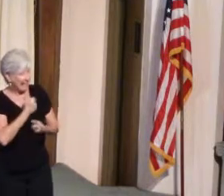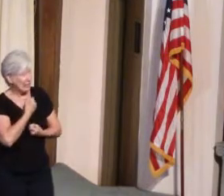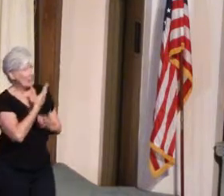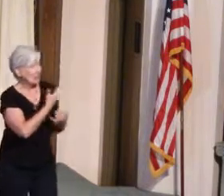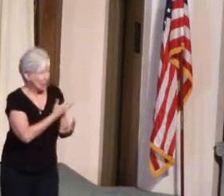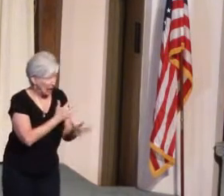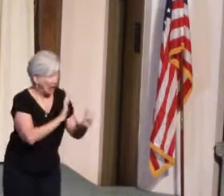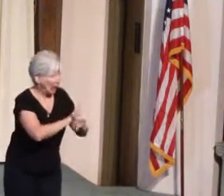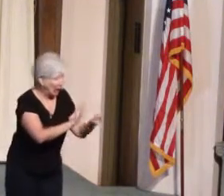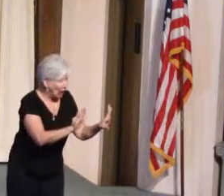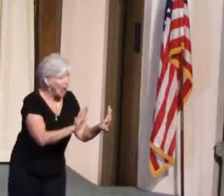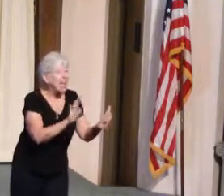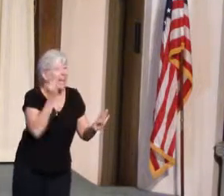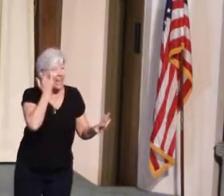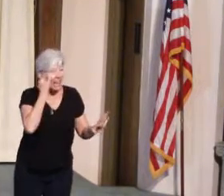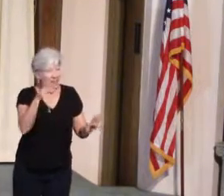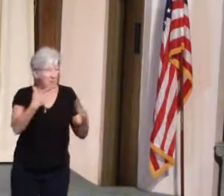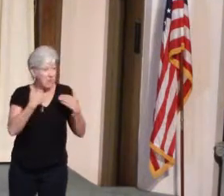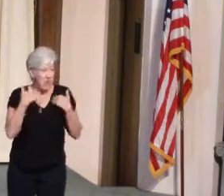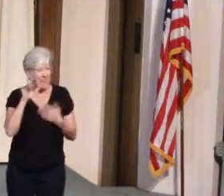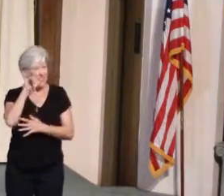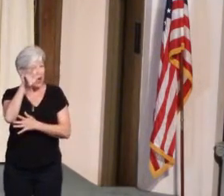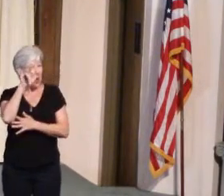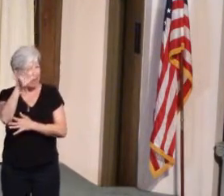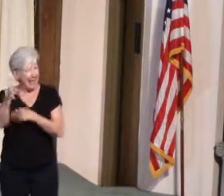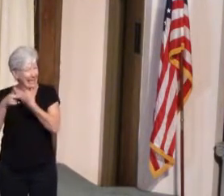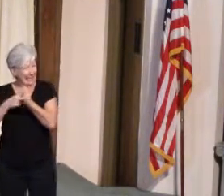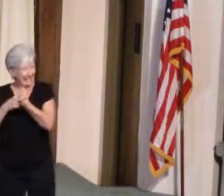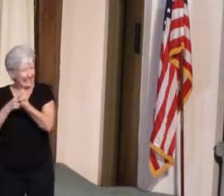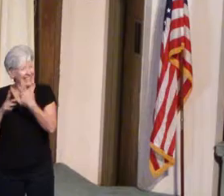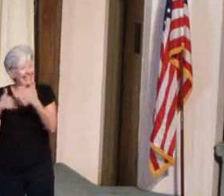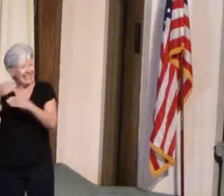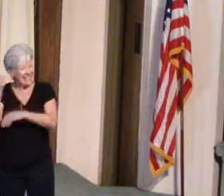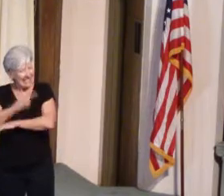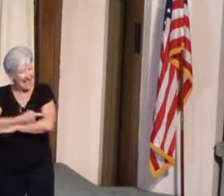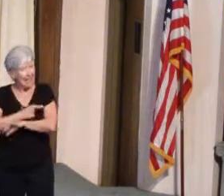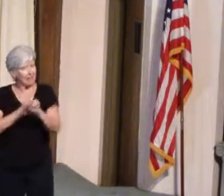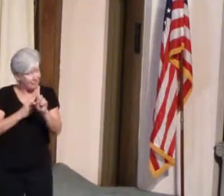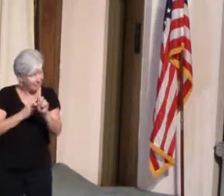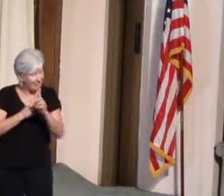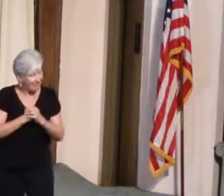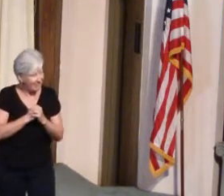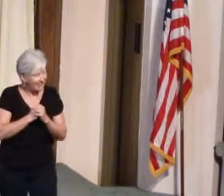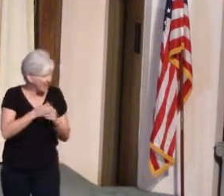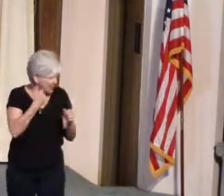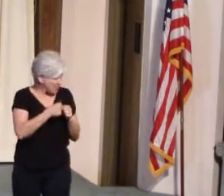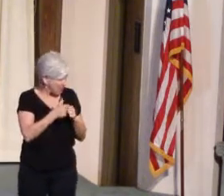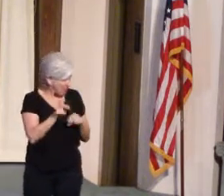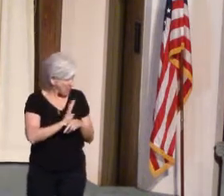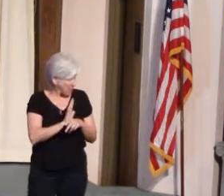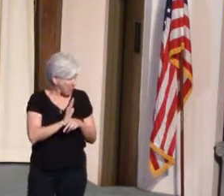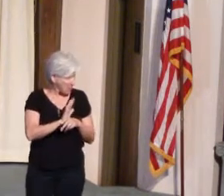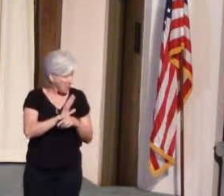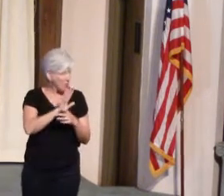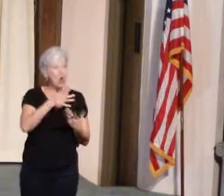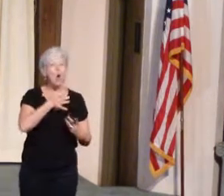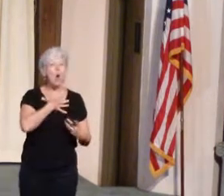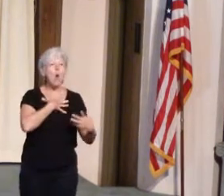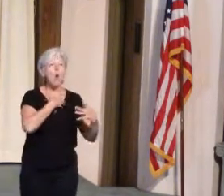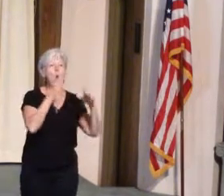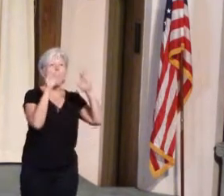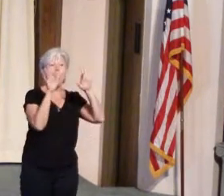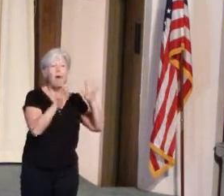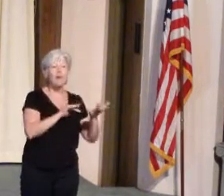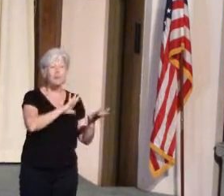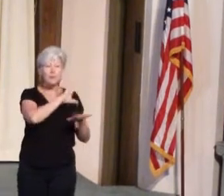FYI. So anybody remember the movie White Christmas? Bing Crosby and